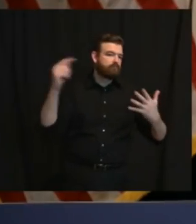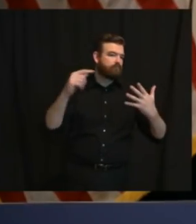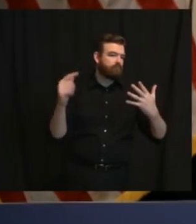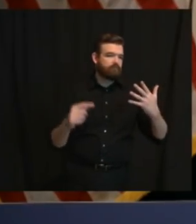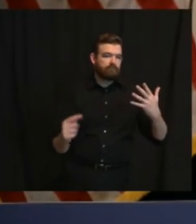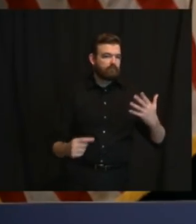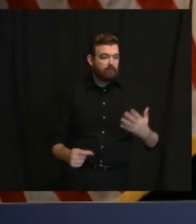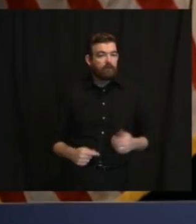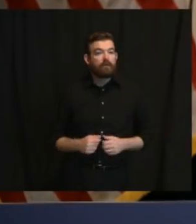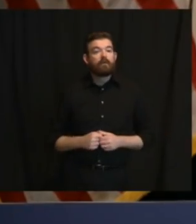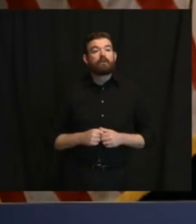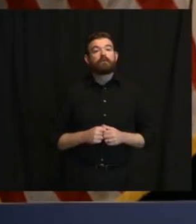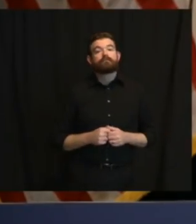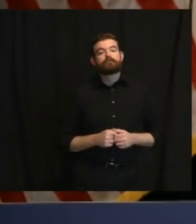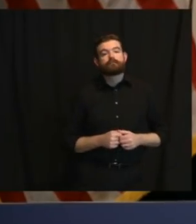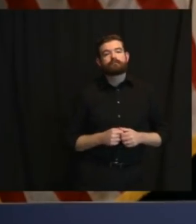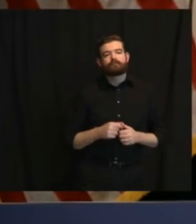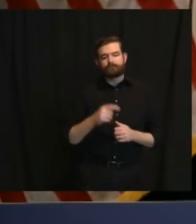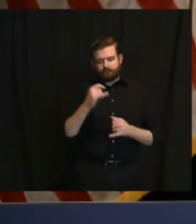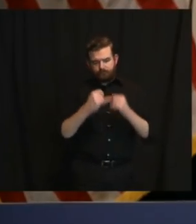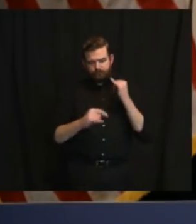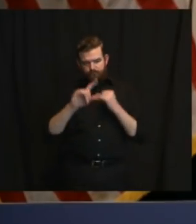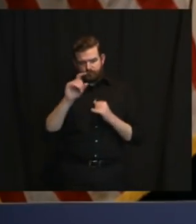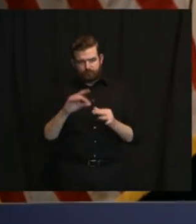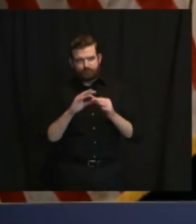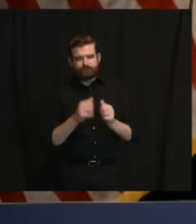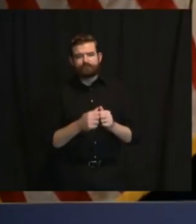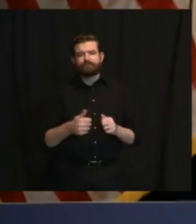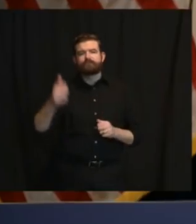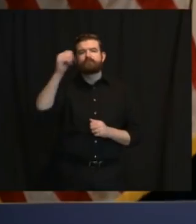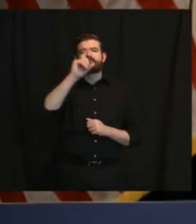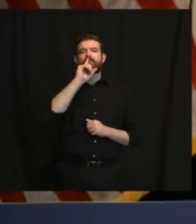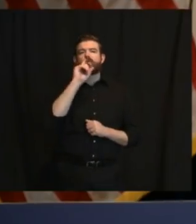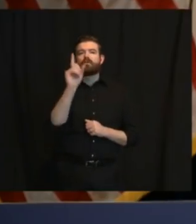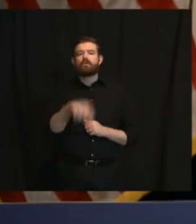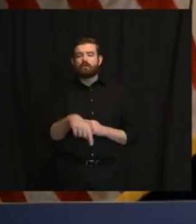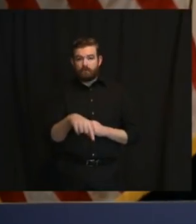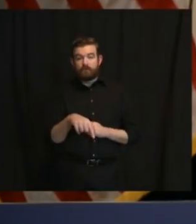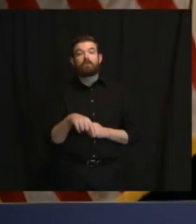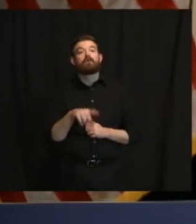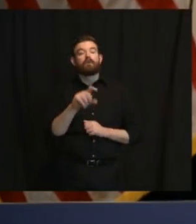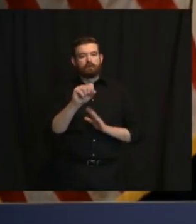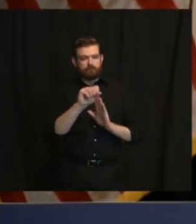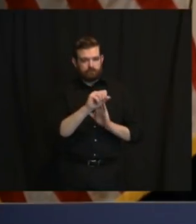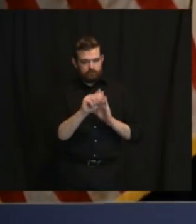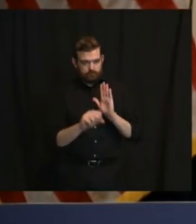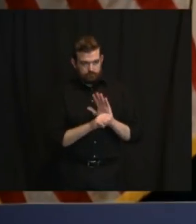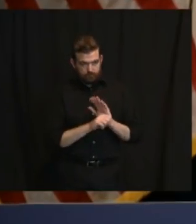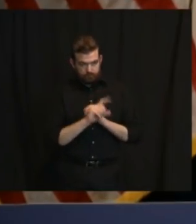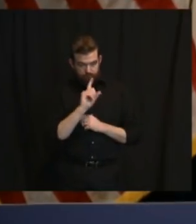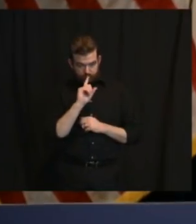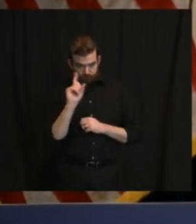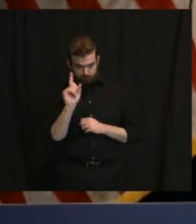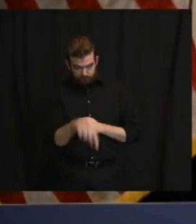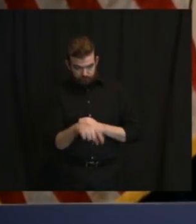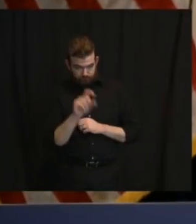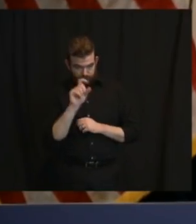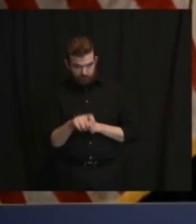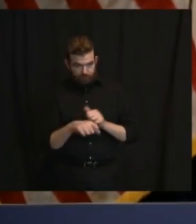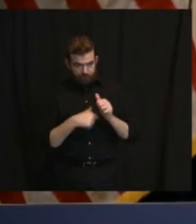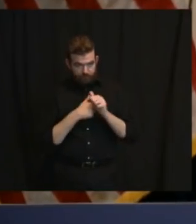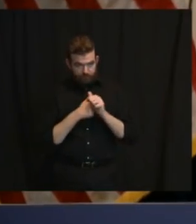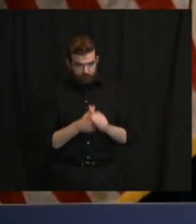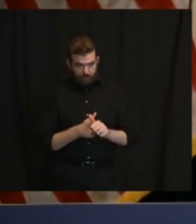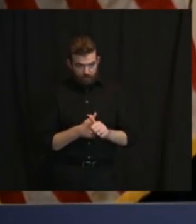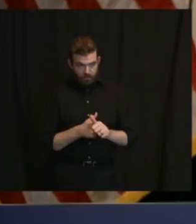are that we promulgate are the ones that bind, although at the same time these beaches, other than Island Beach State Park,